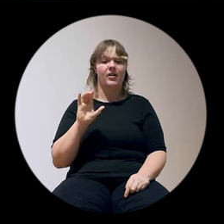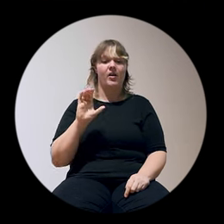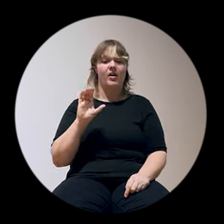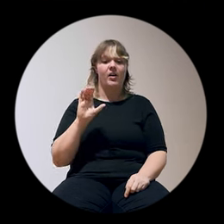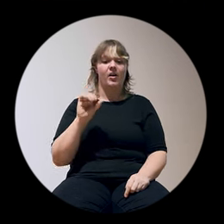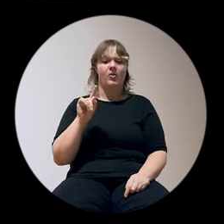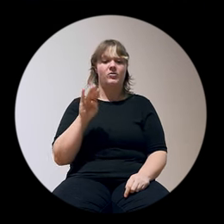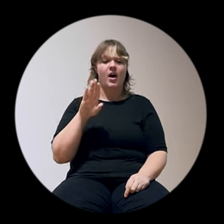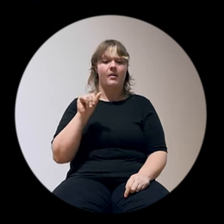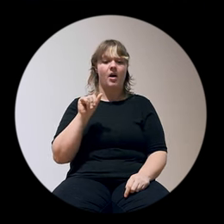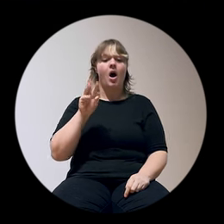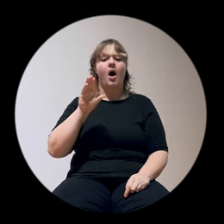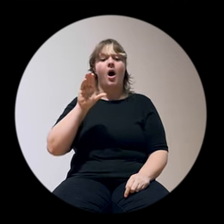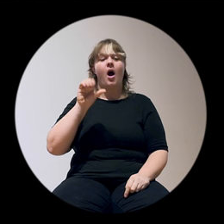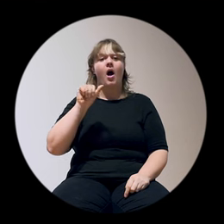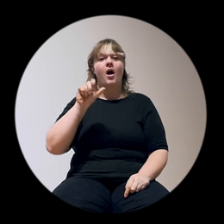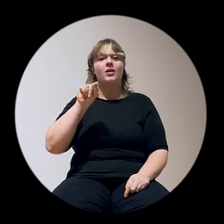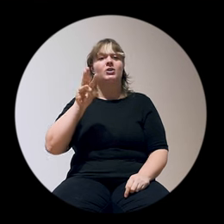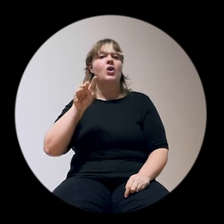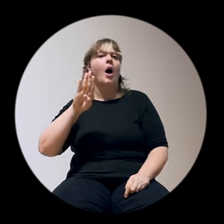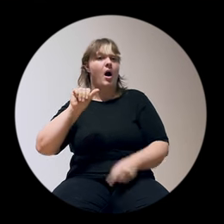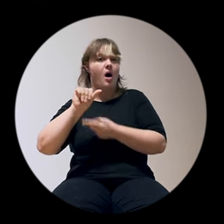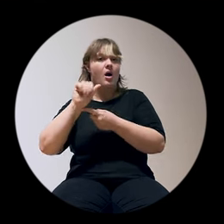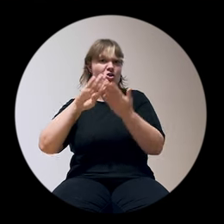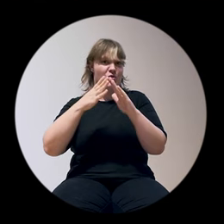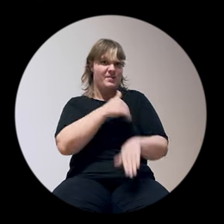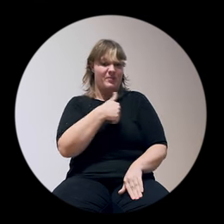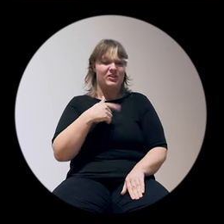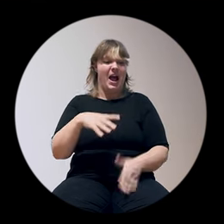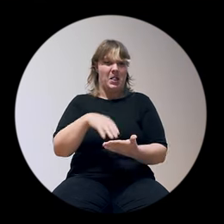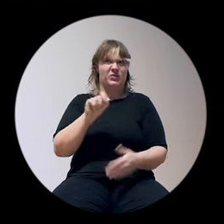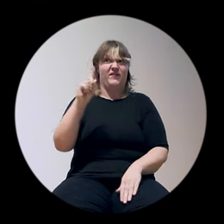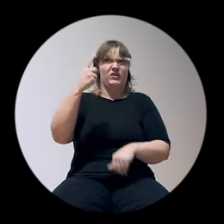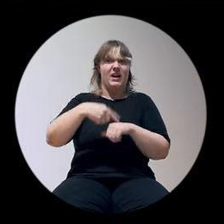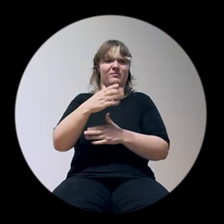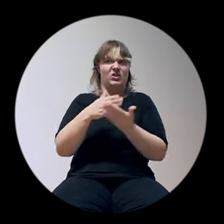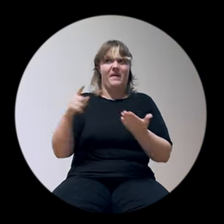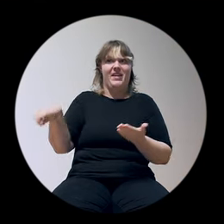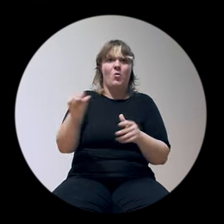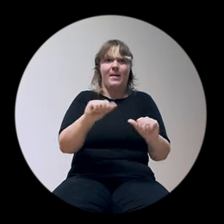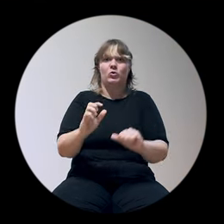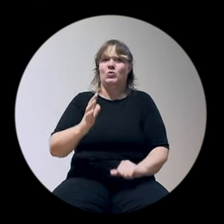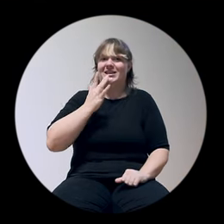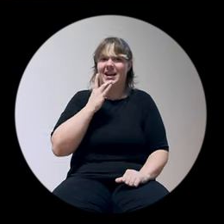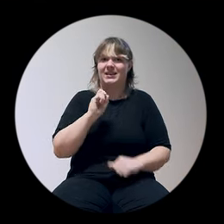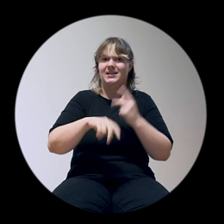Catawba community members. And I learned that this was the first time some of them were able to taste it. So